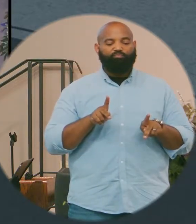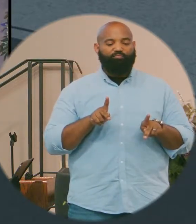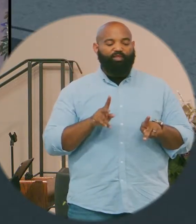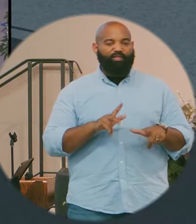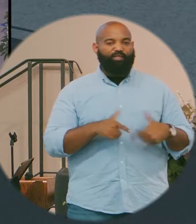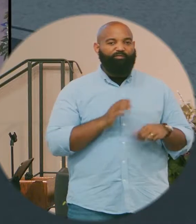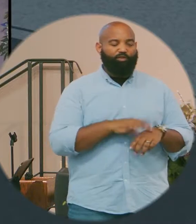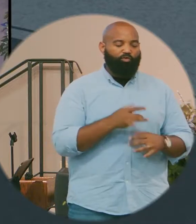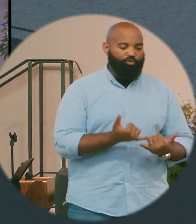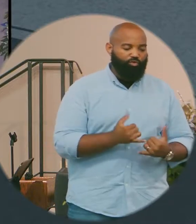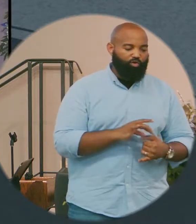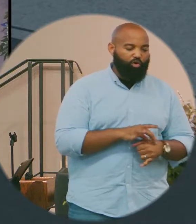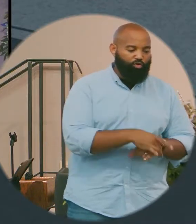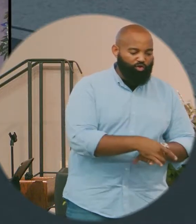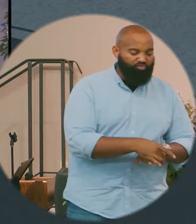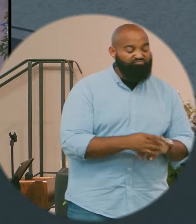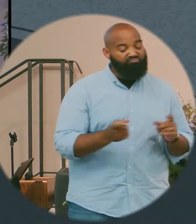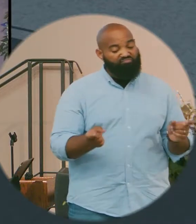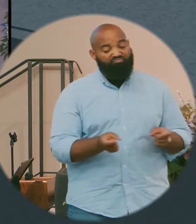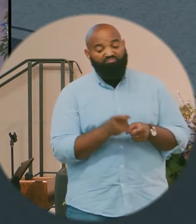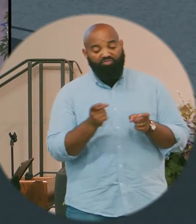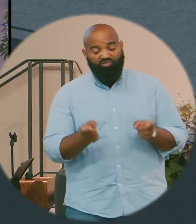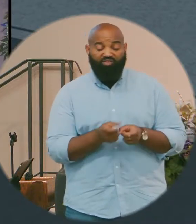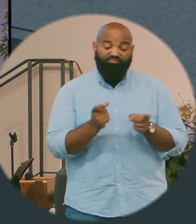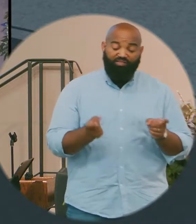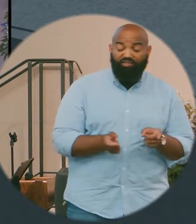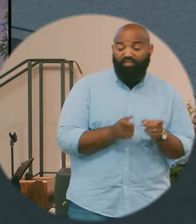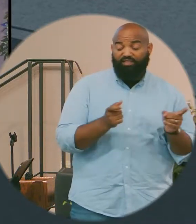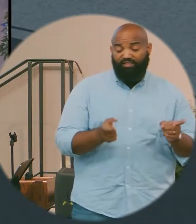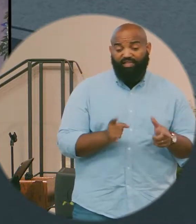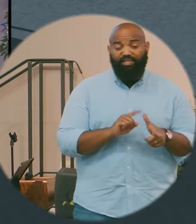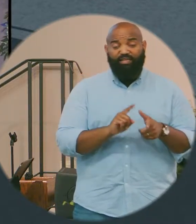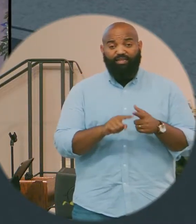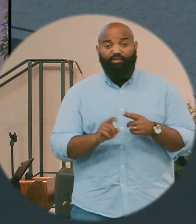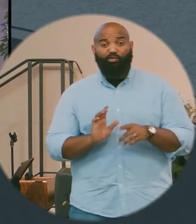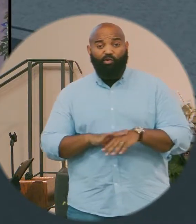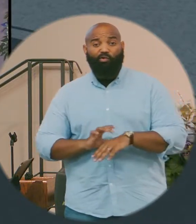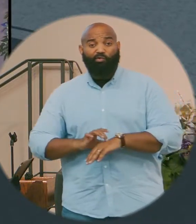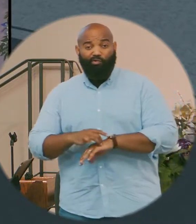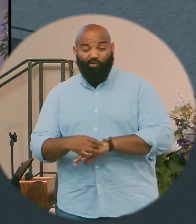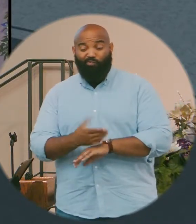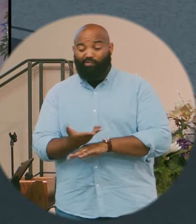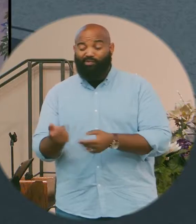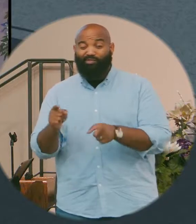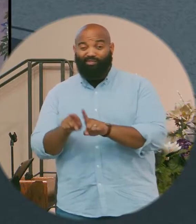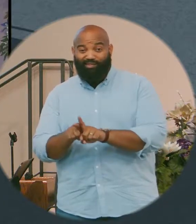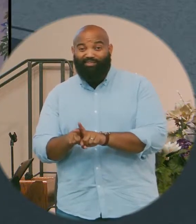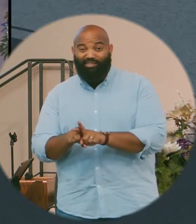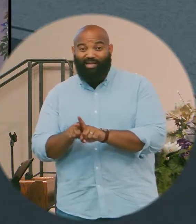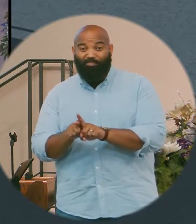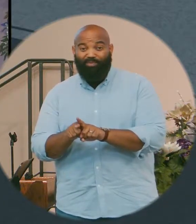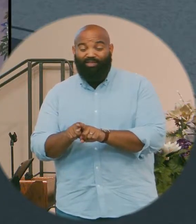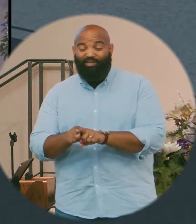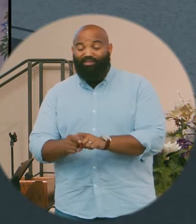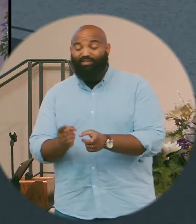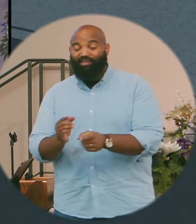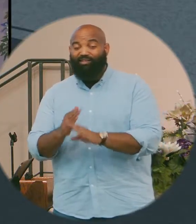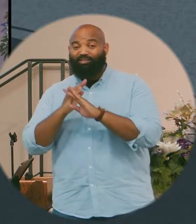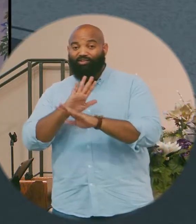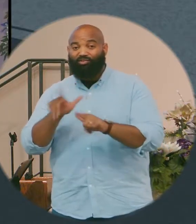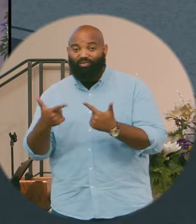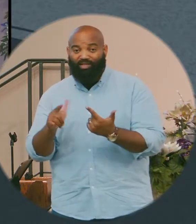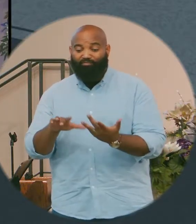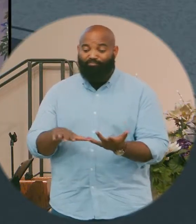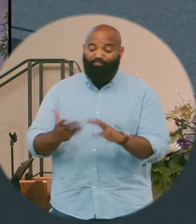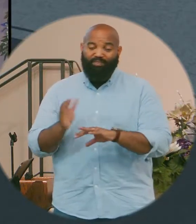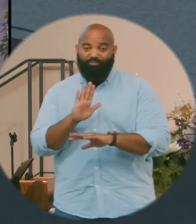is death. So I'm not talking about just dying spiritually, because we know that our salvation is not based on the works of us